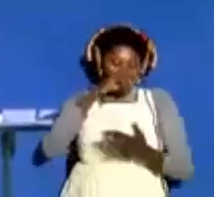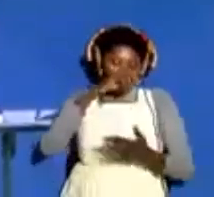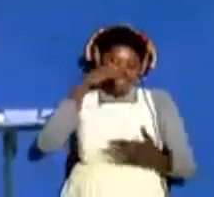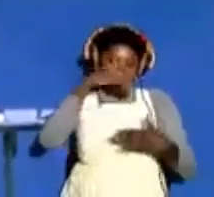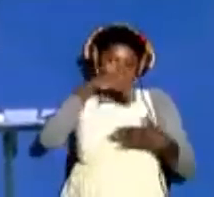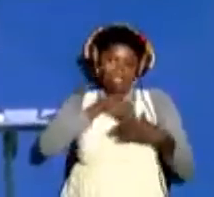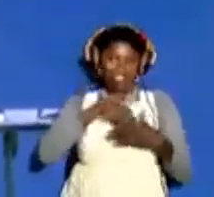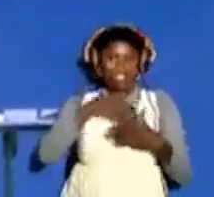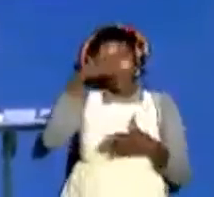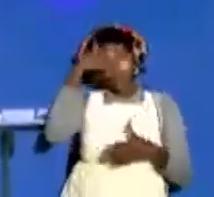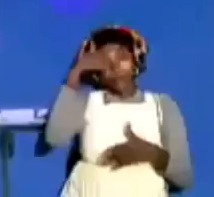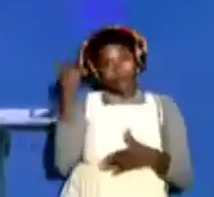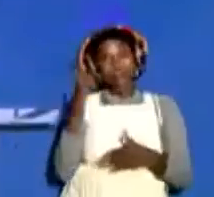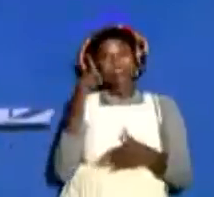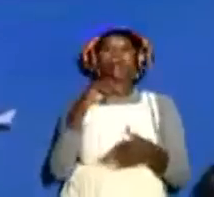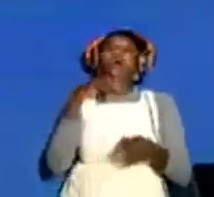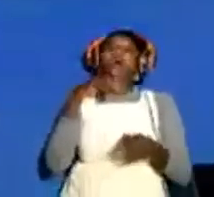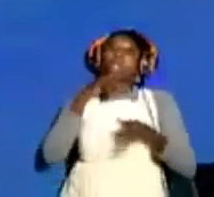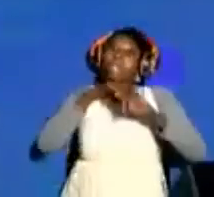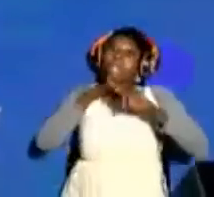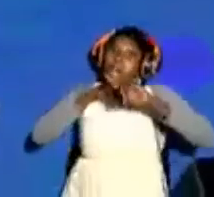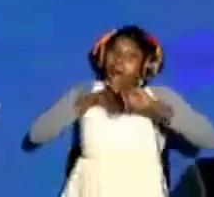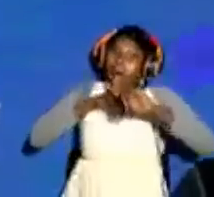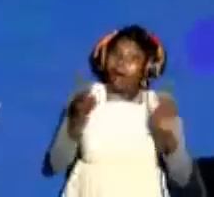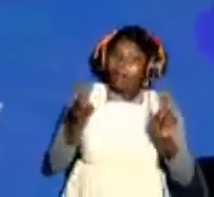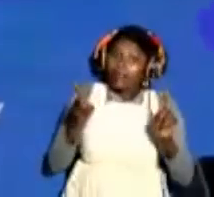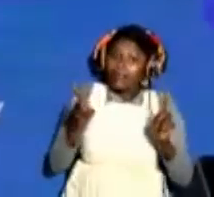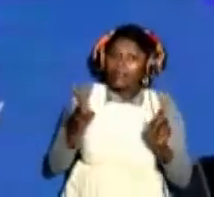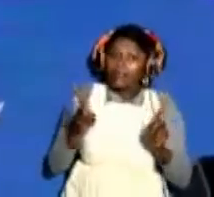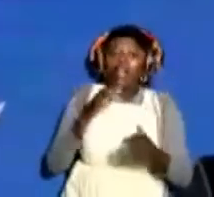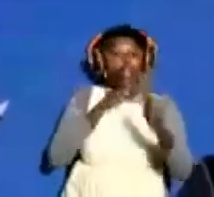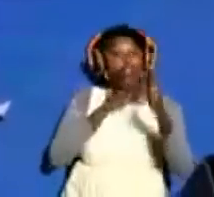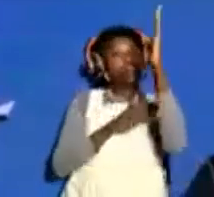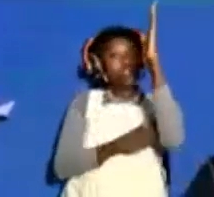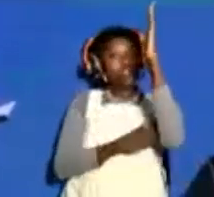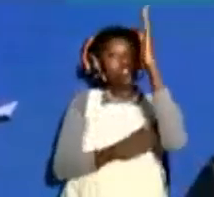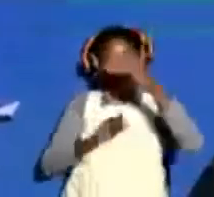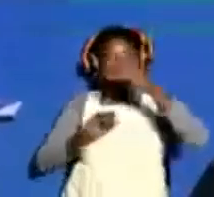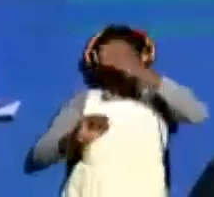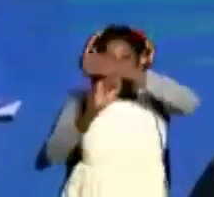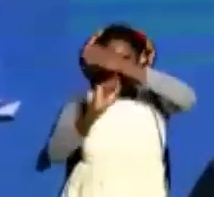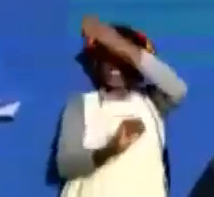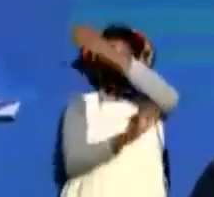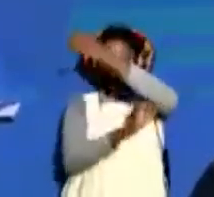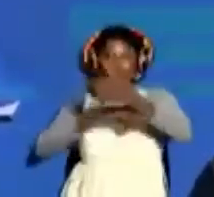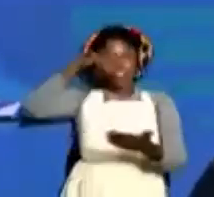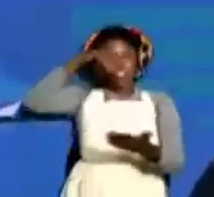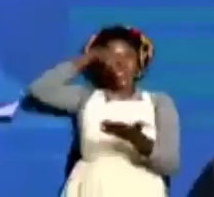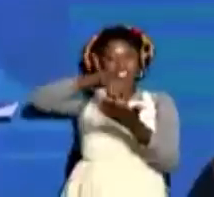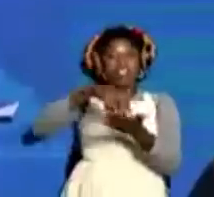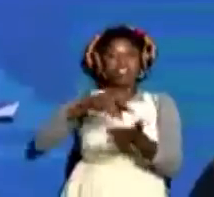Because, nevertheless, God's foundation standard sure.